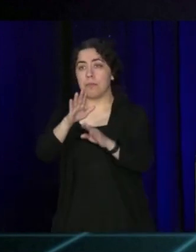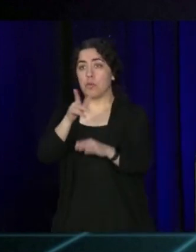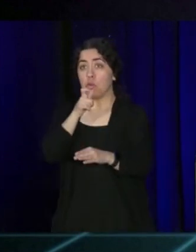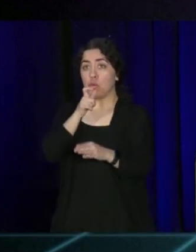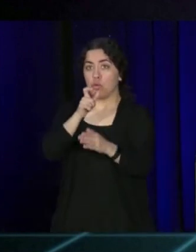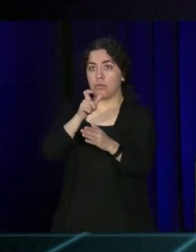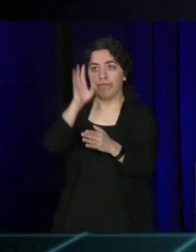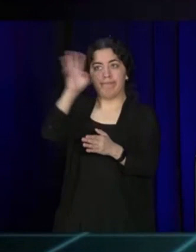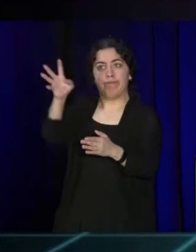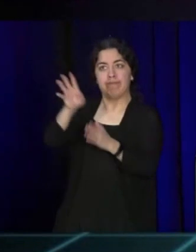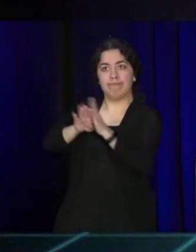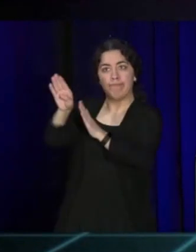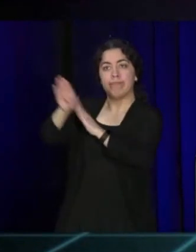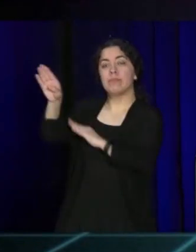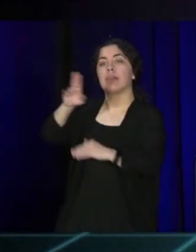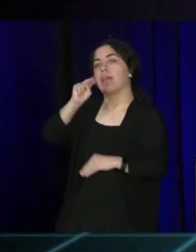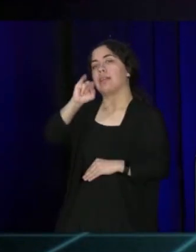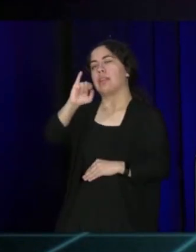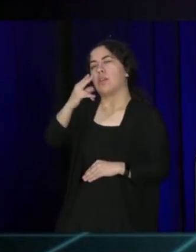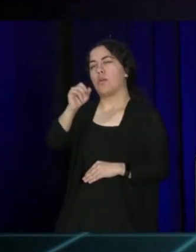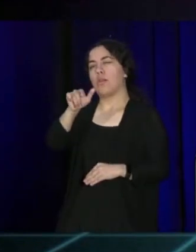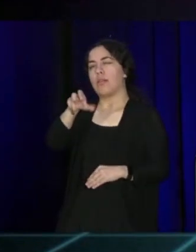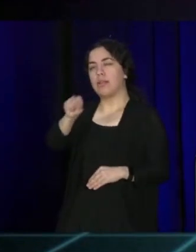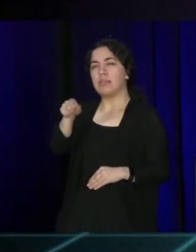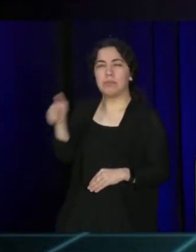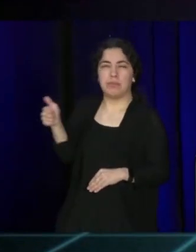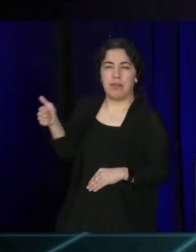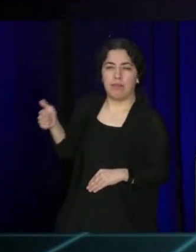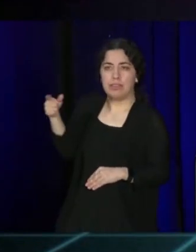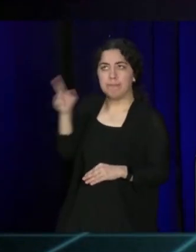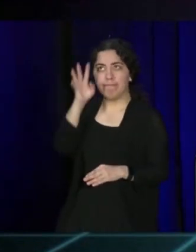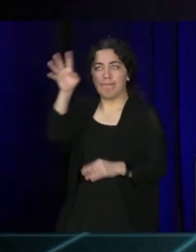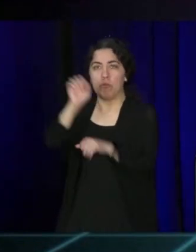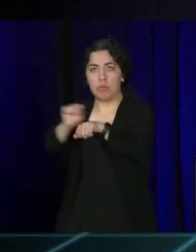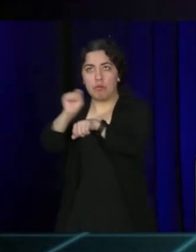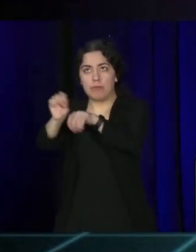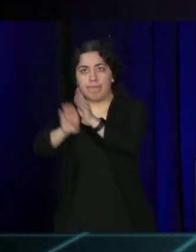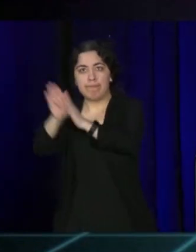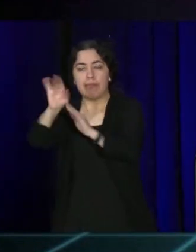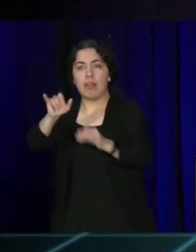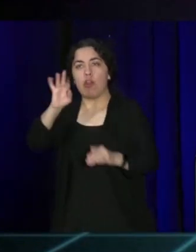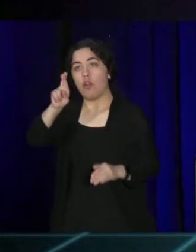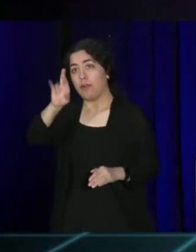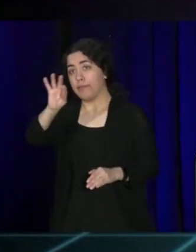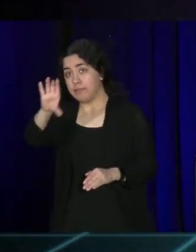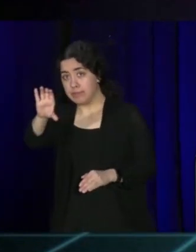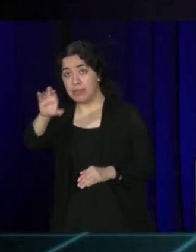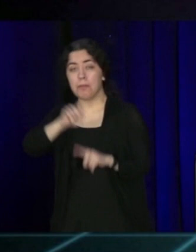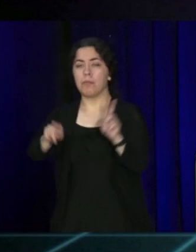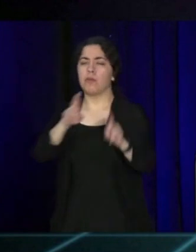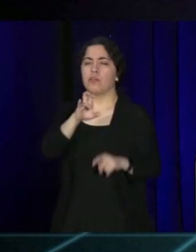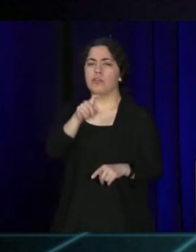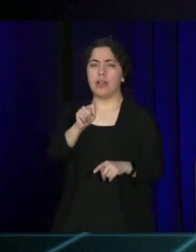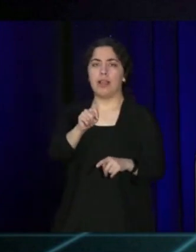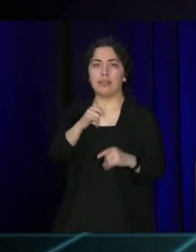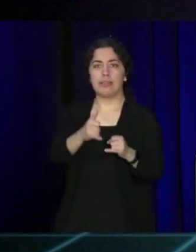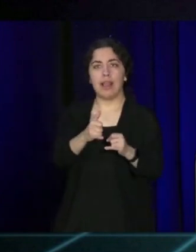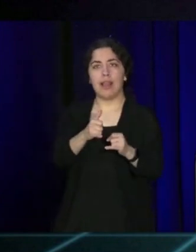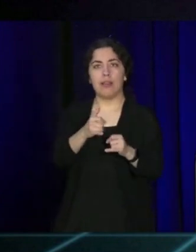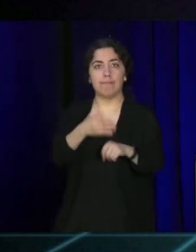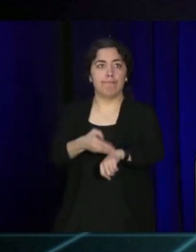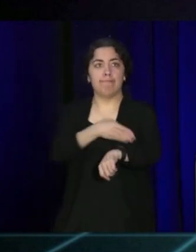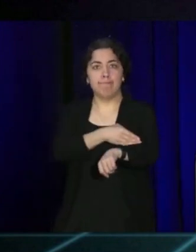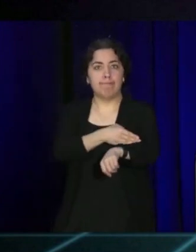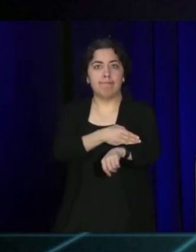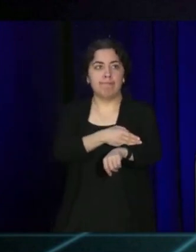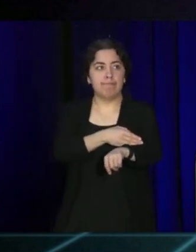it. But overall, React is going more and more places. We now have proof of concepts running